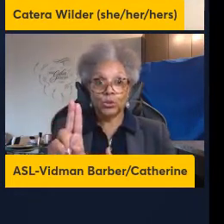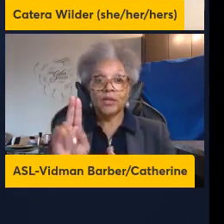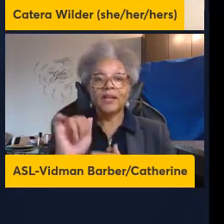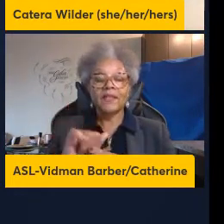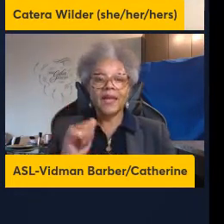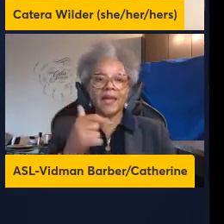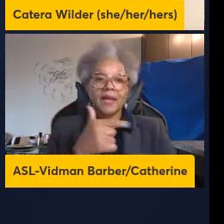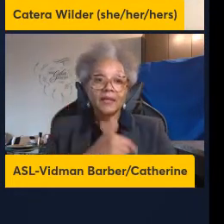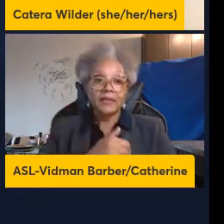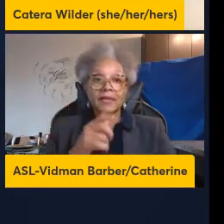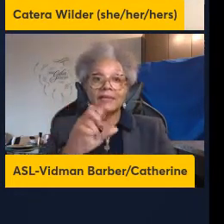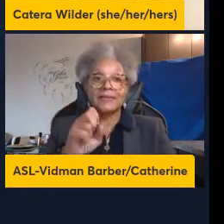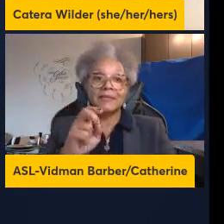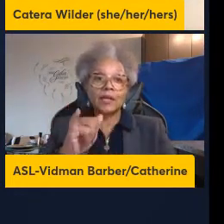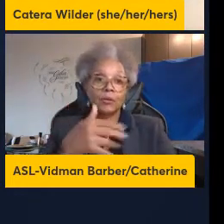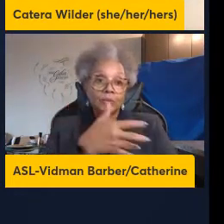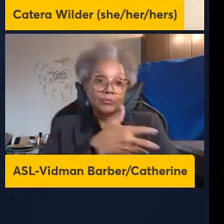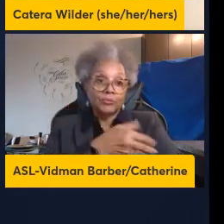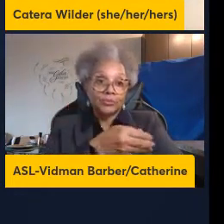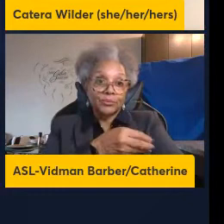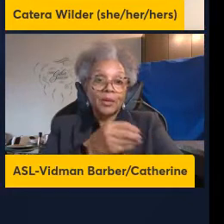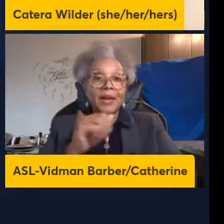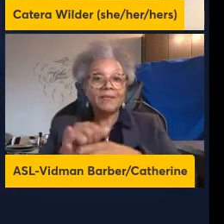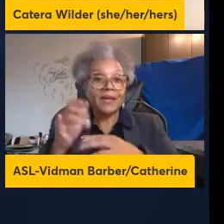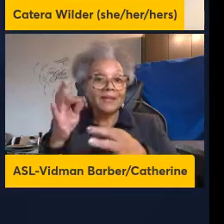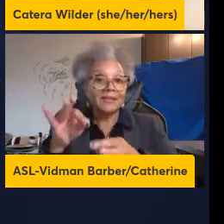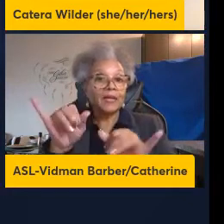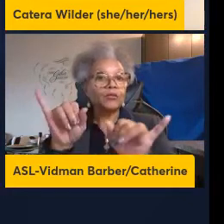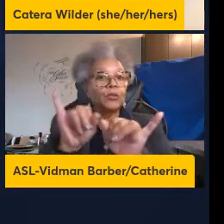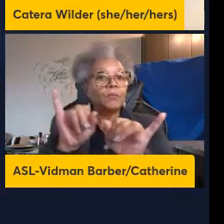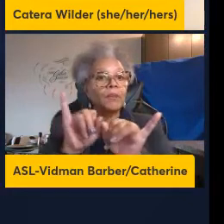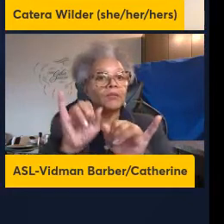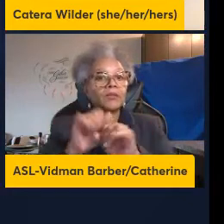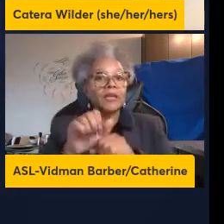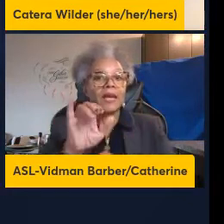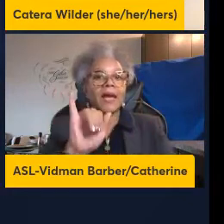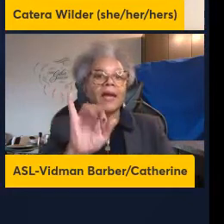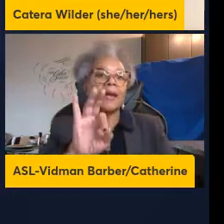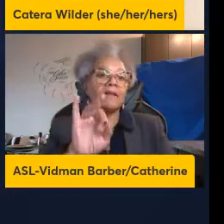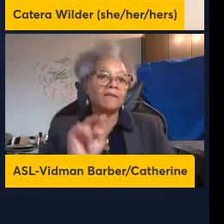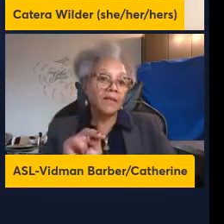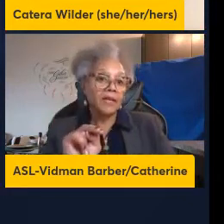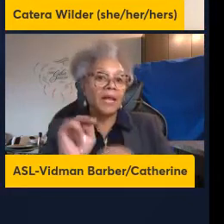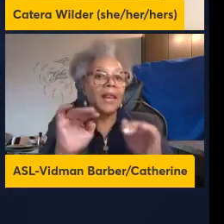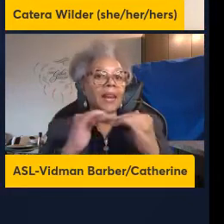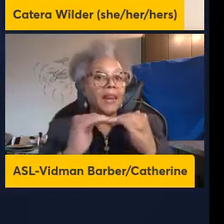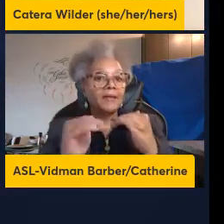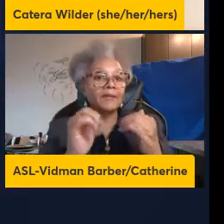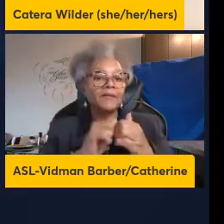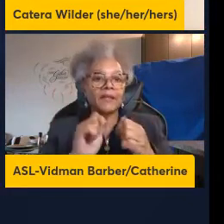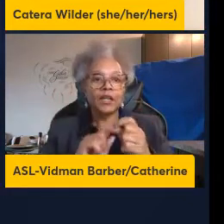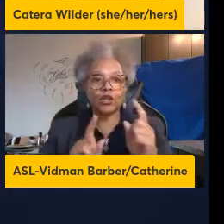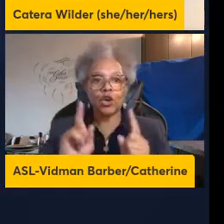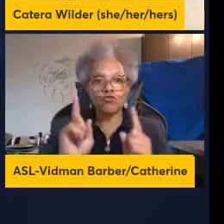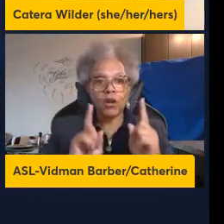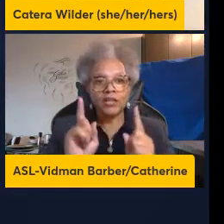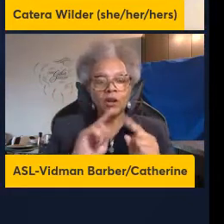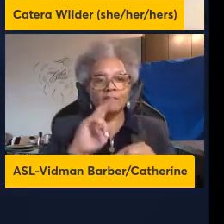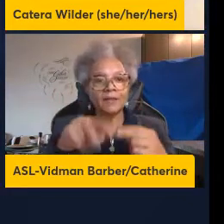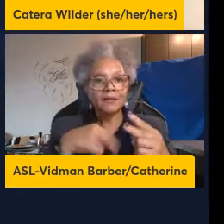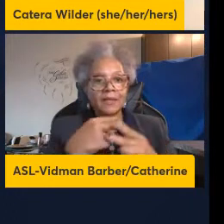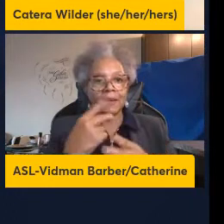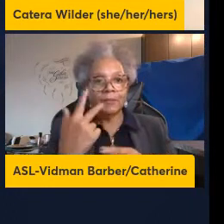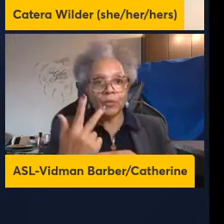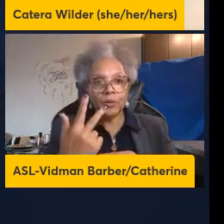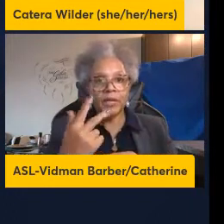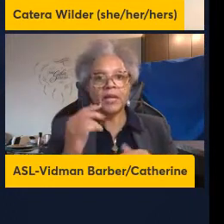was taken, and they decided to measure their interferon level. So, and they took a ratio of a type 3 interferon, which